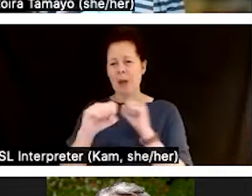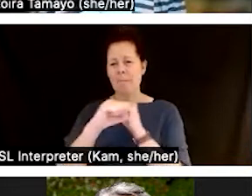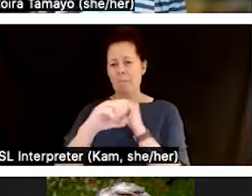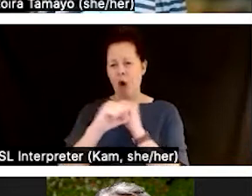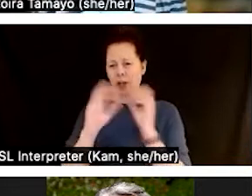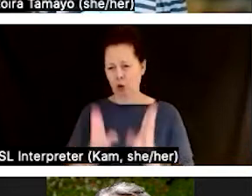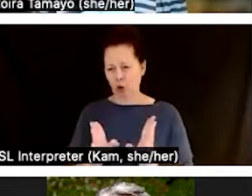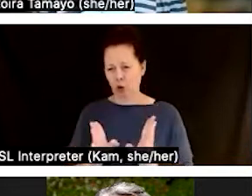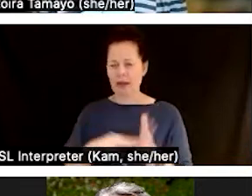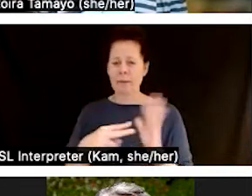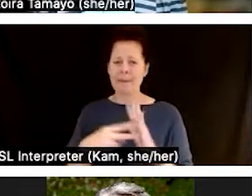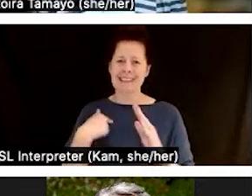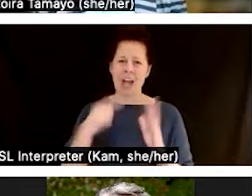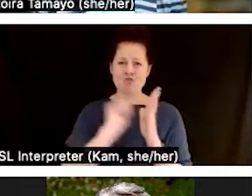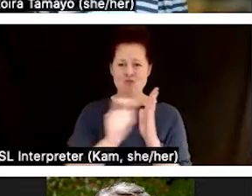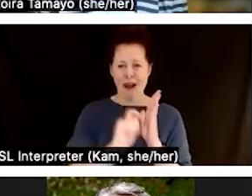design.